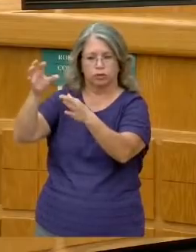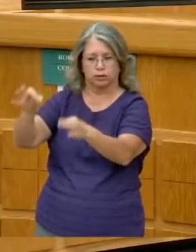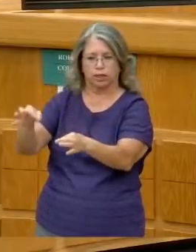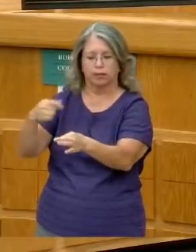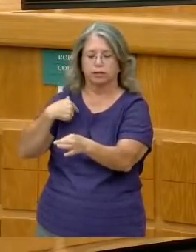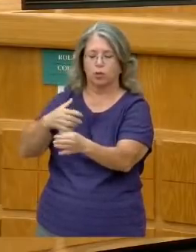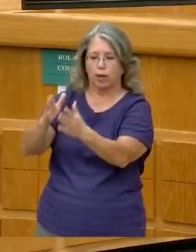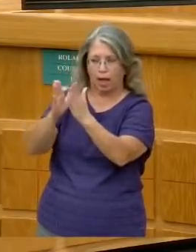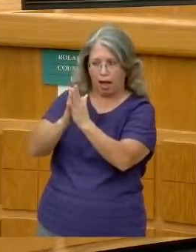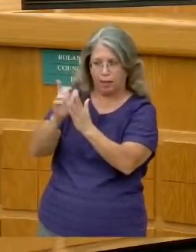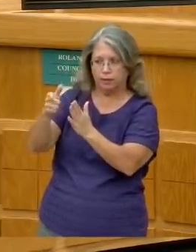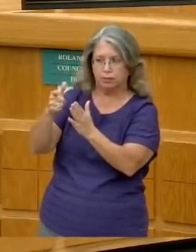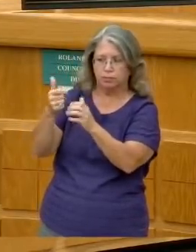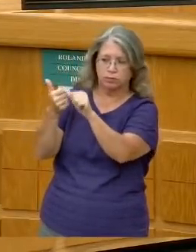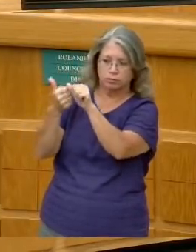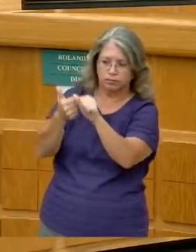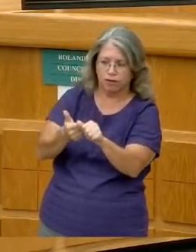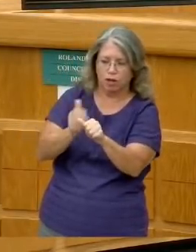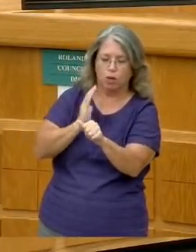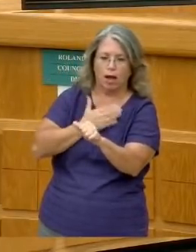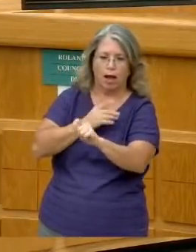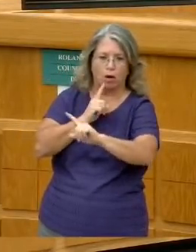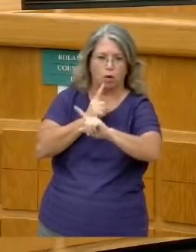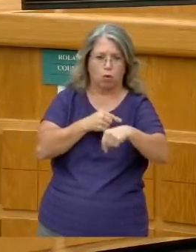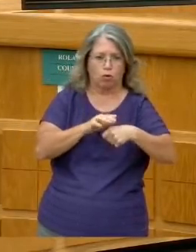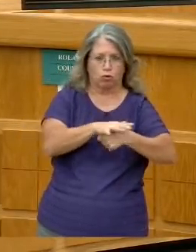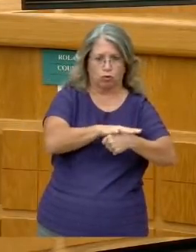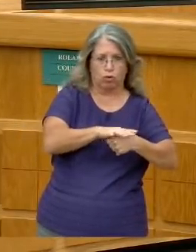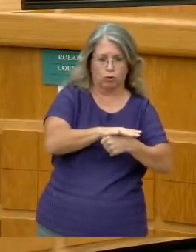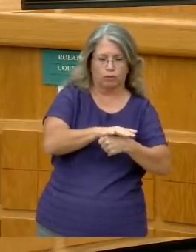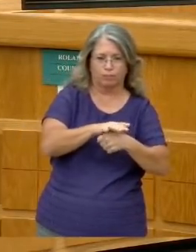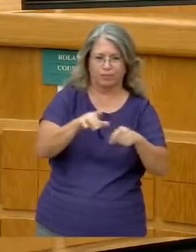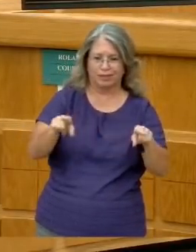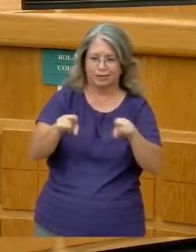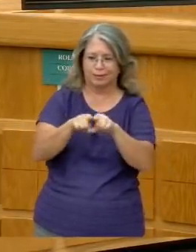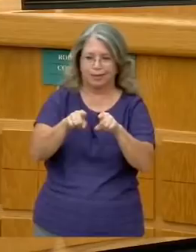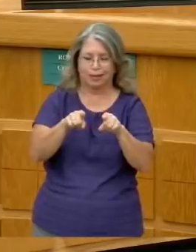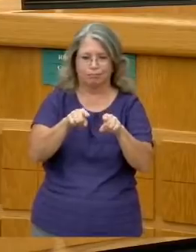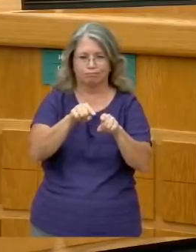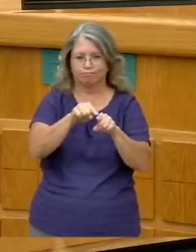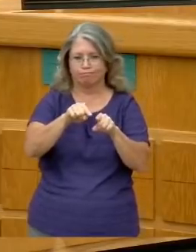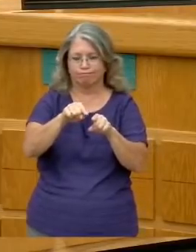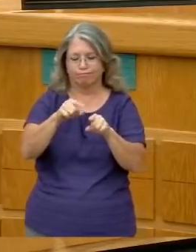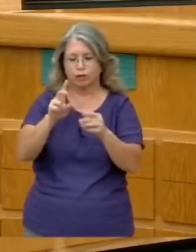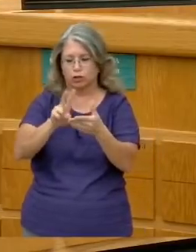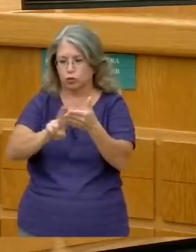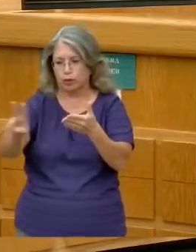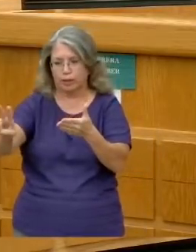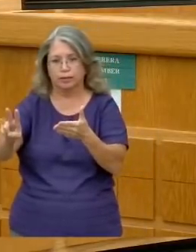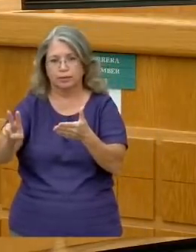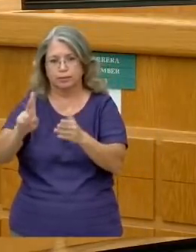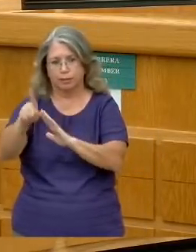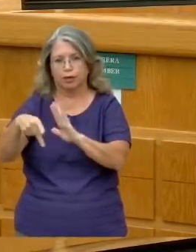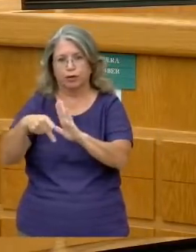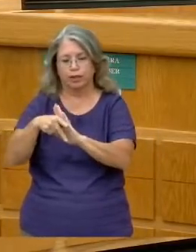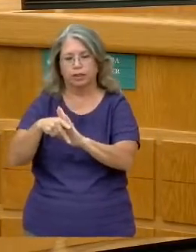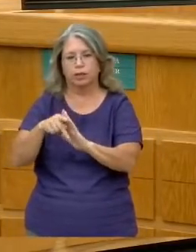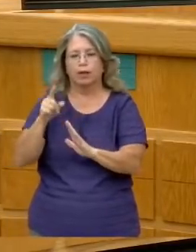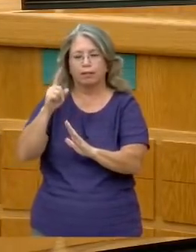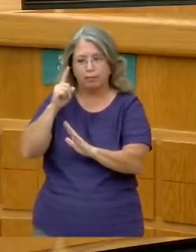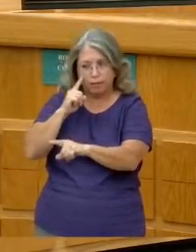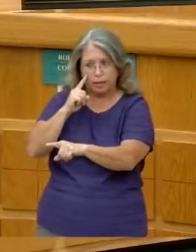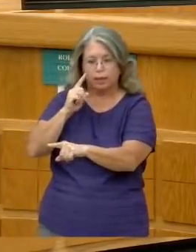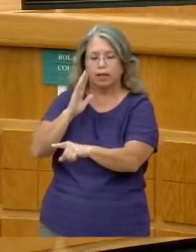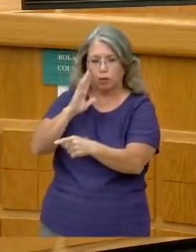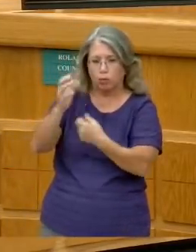be consistent with our order at the same nature, the same dates and times. And we think they'll be supportive.